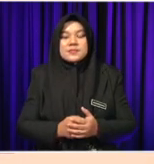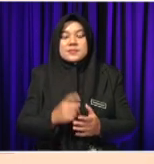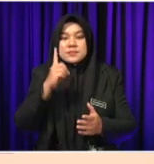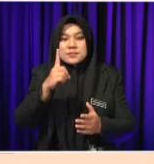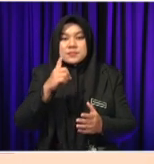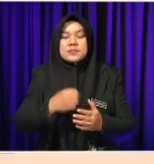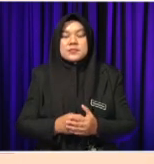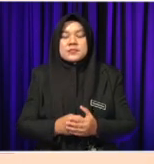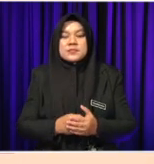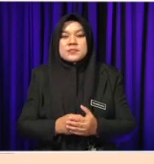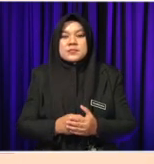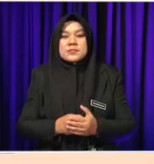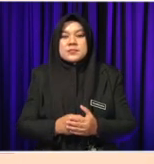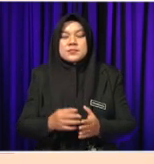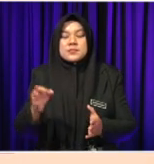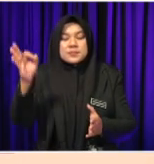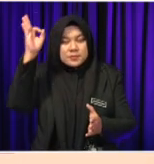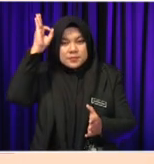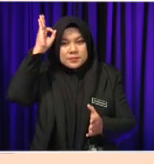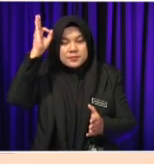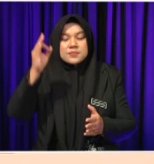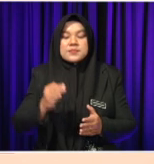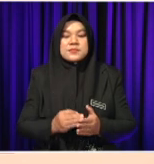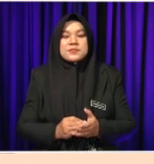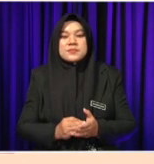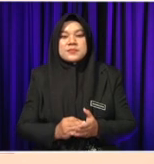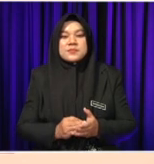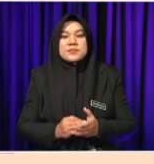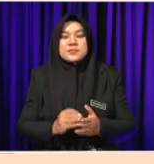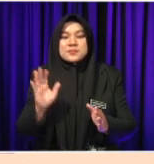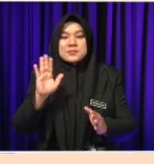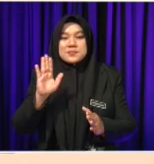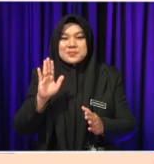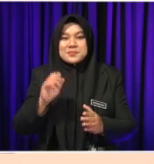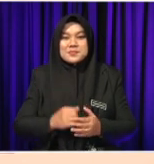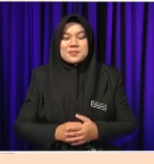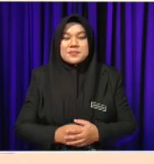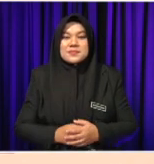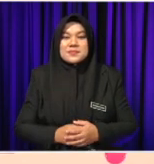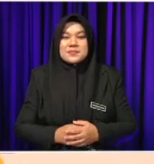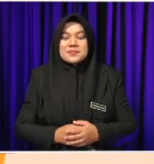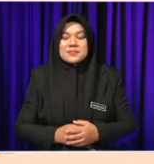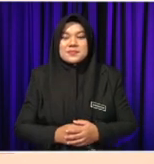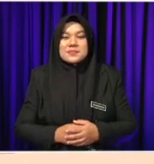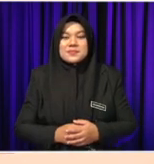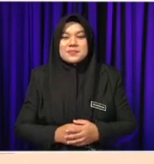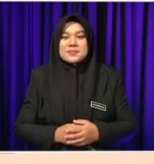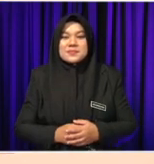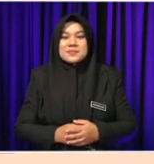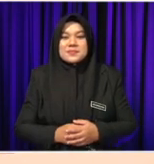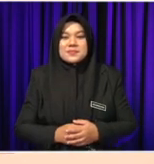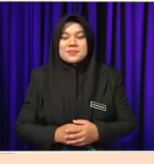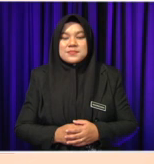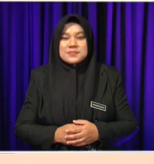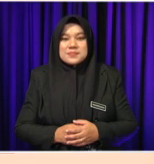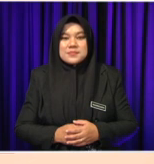one, Muhammad Faris Hilmant in the house. Hi, Faris. Hi, Faris. Okay.